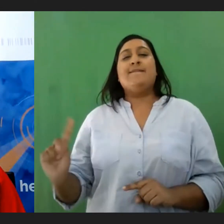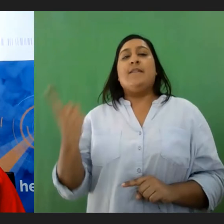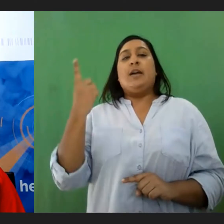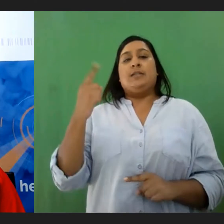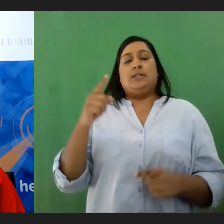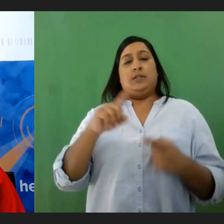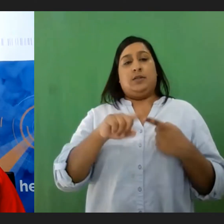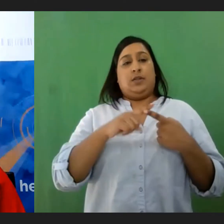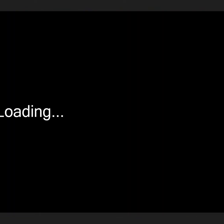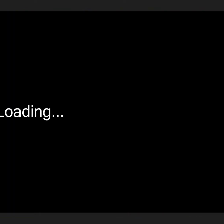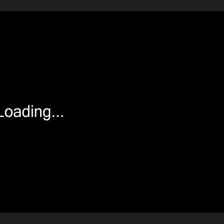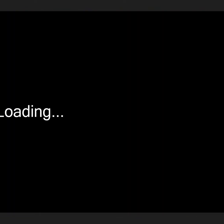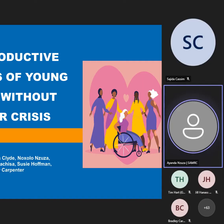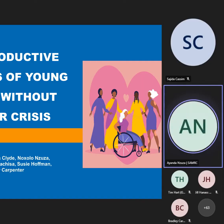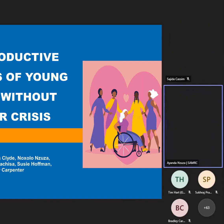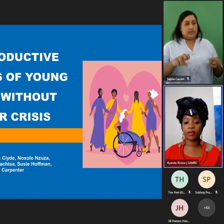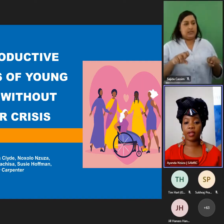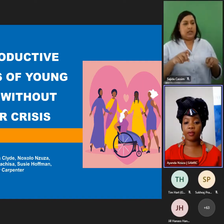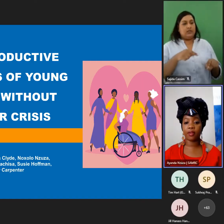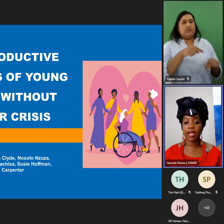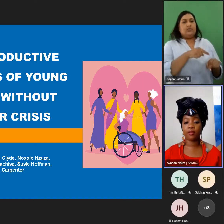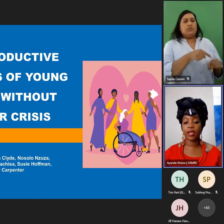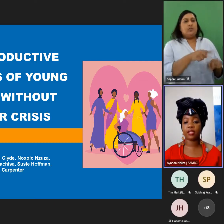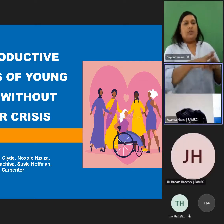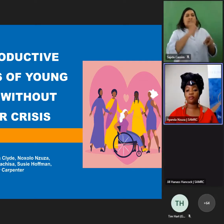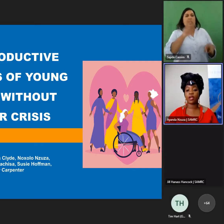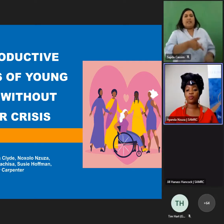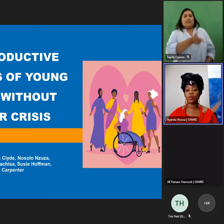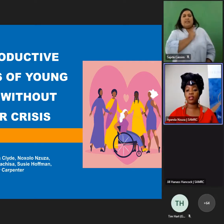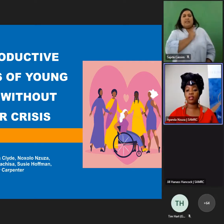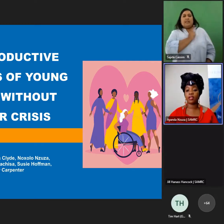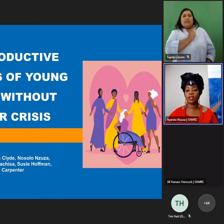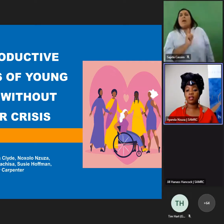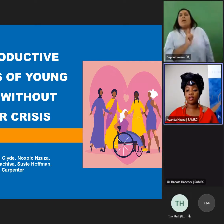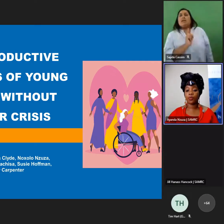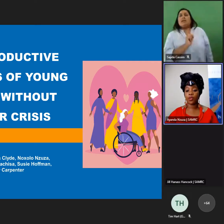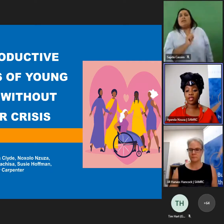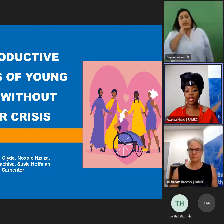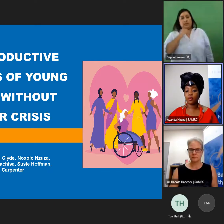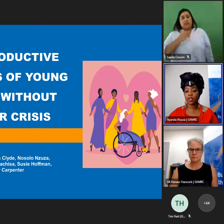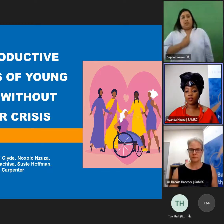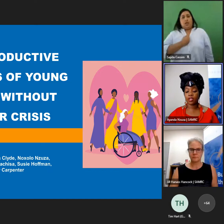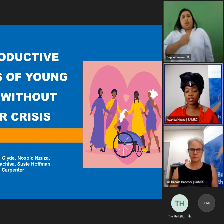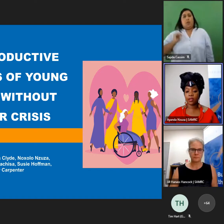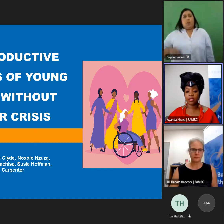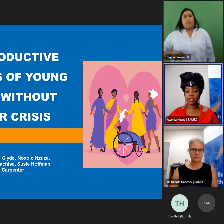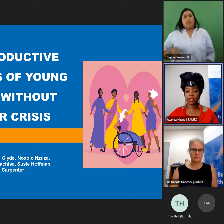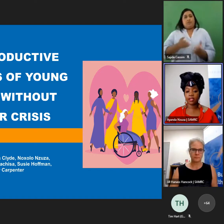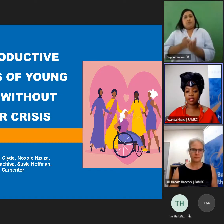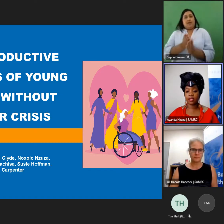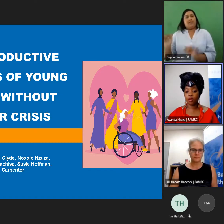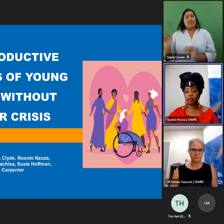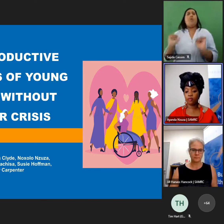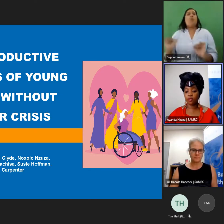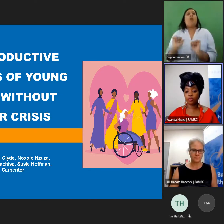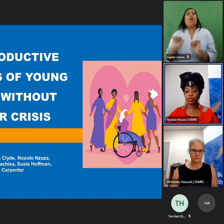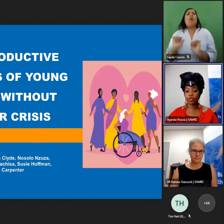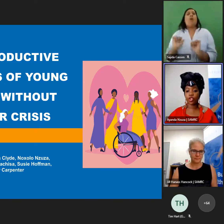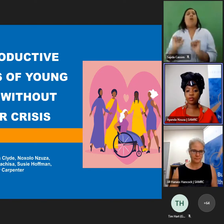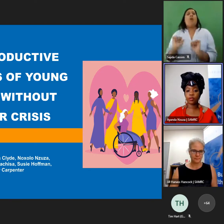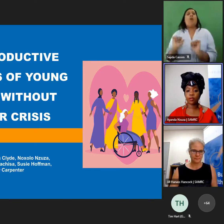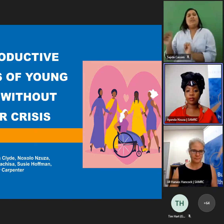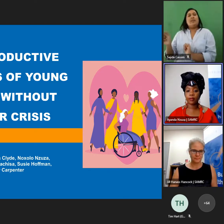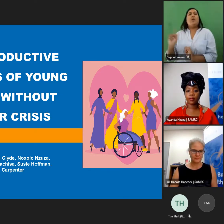study, focusing on sexual and reproductive health and rights of young women with and without disabilities. Over to